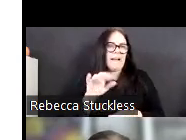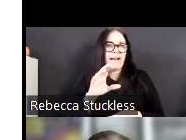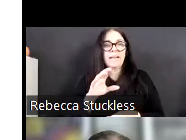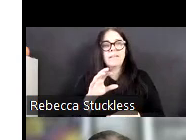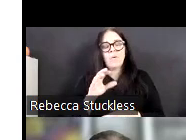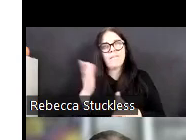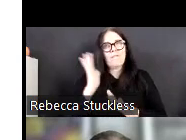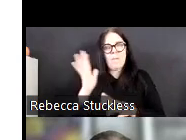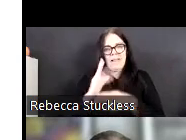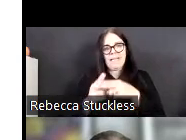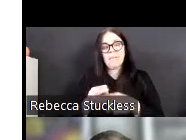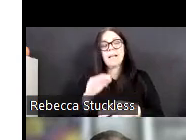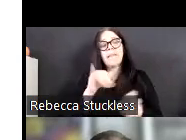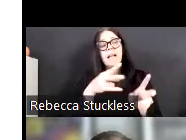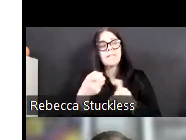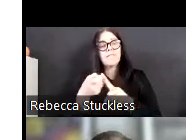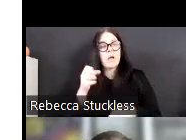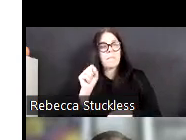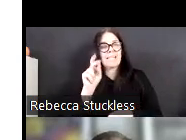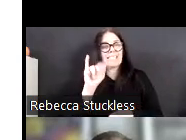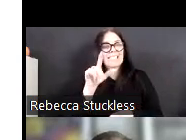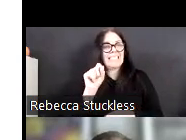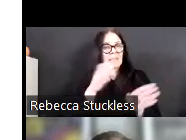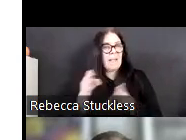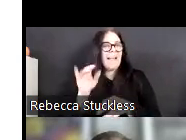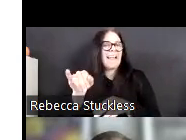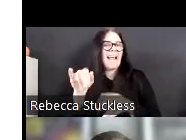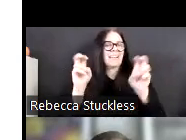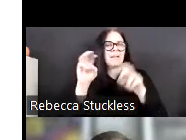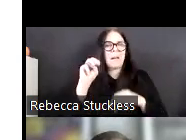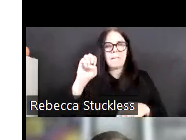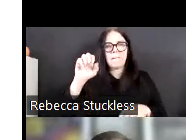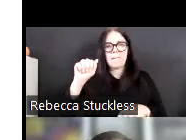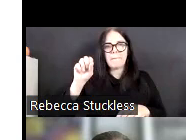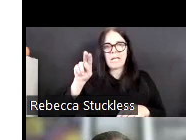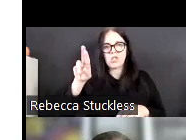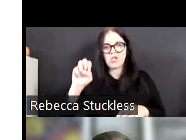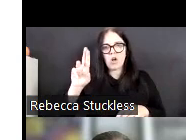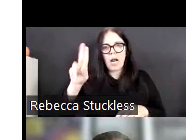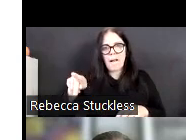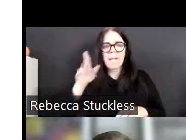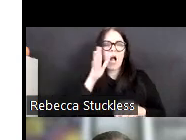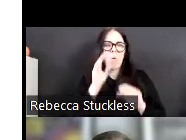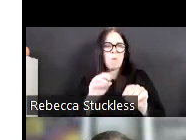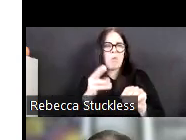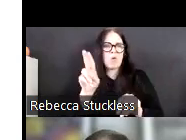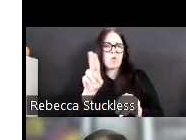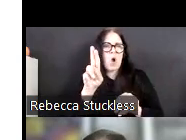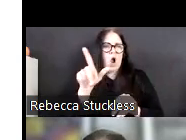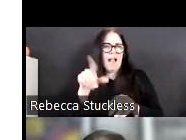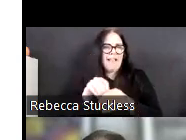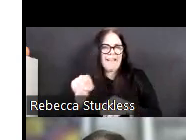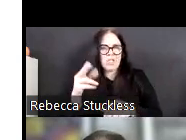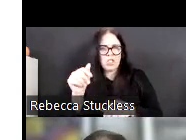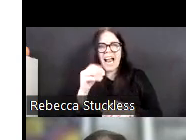they're from Skill Plan, the Measure Up website. So I'm happy to put that URL in the chat, and a couple of other